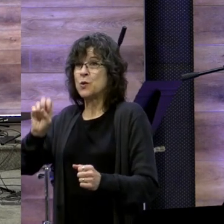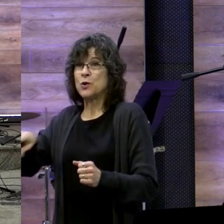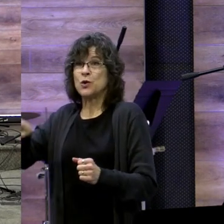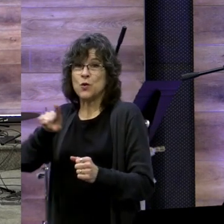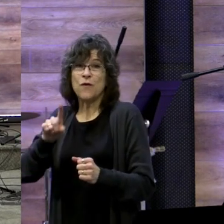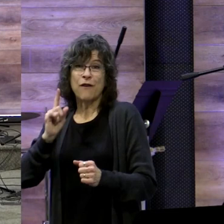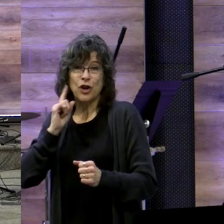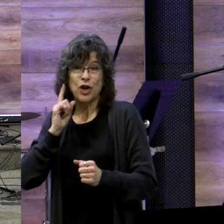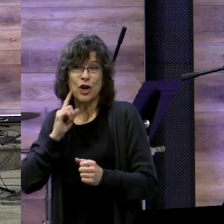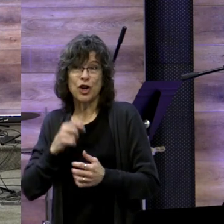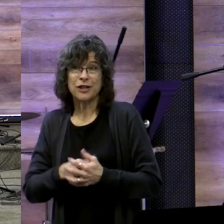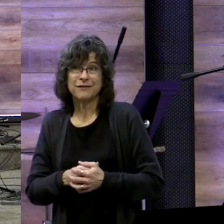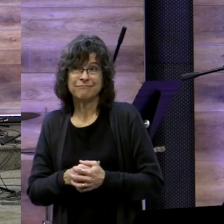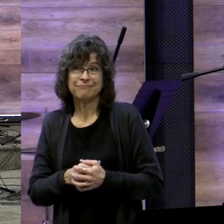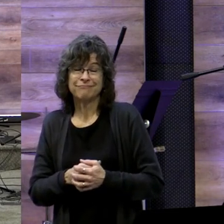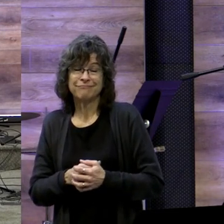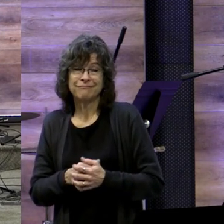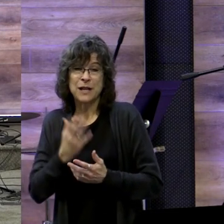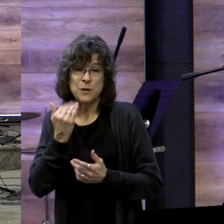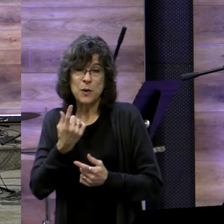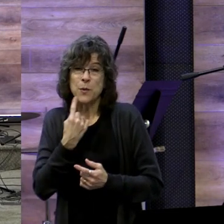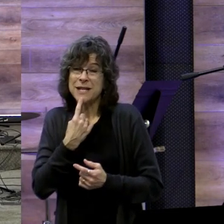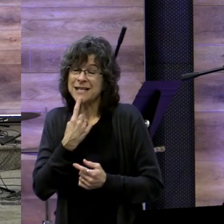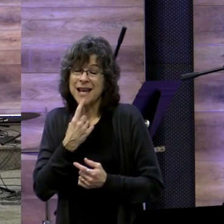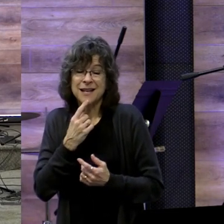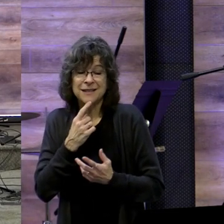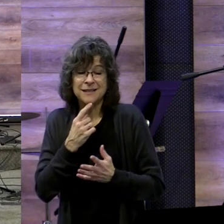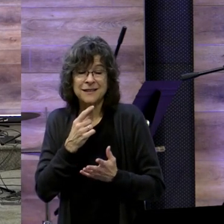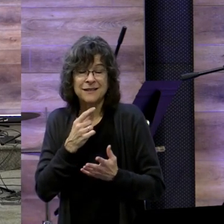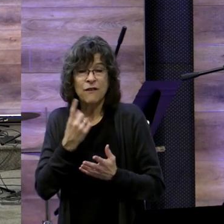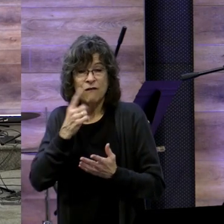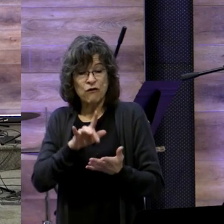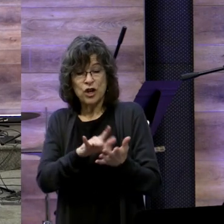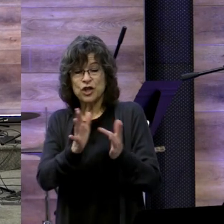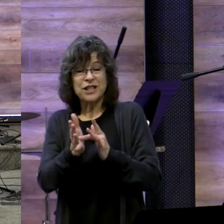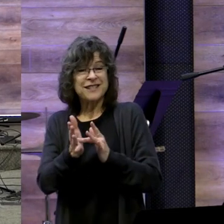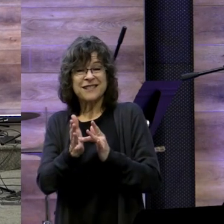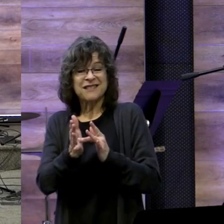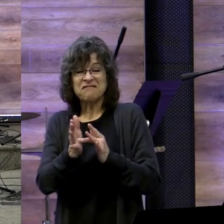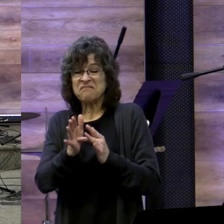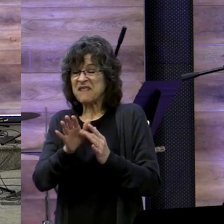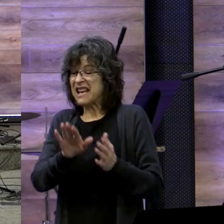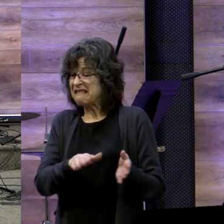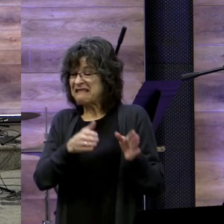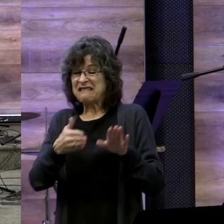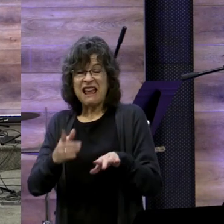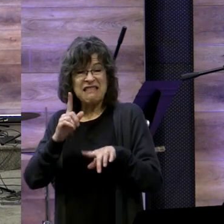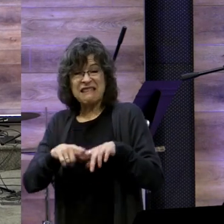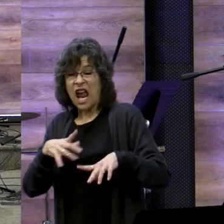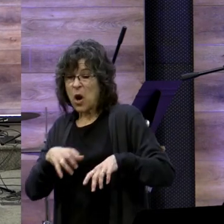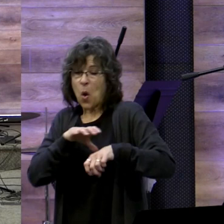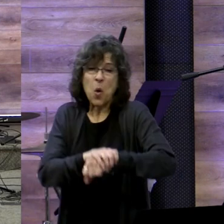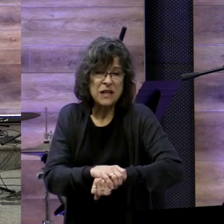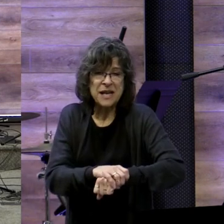Which is why we sing of Jesus. Death could not hold him. The veil tore before him. He silenced the